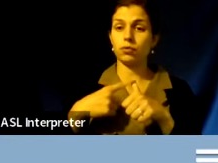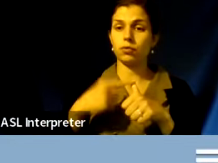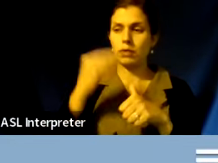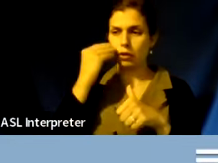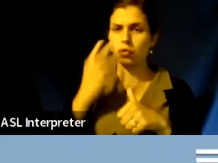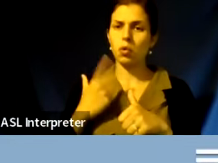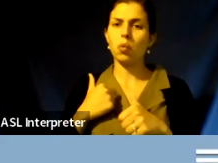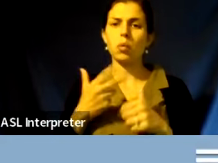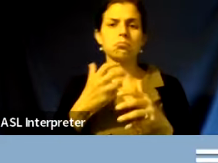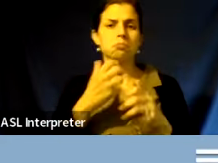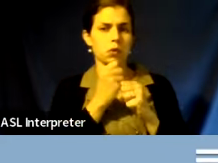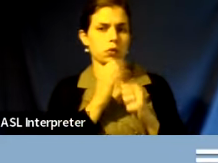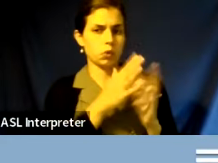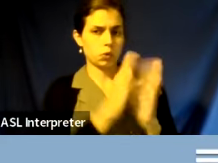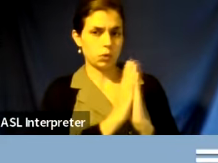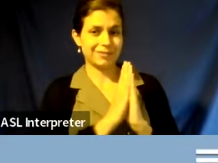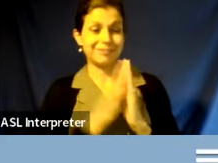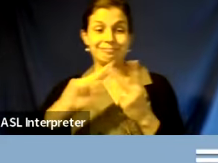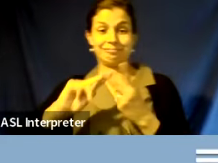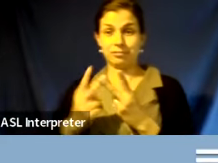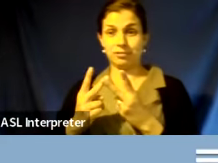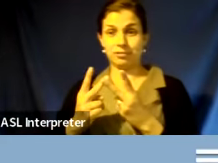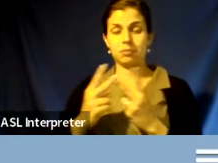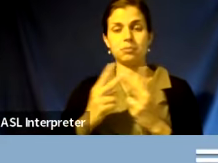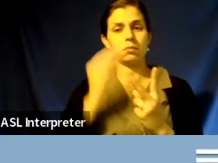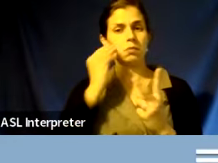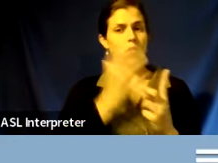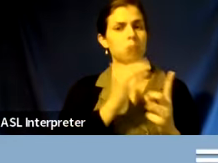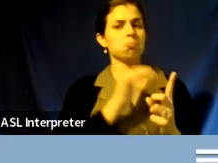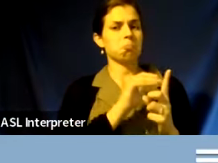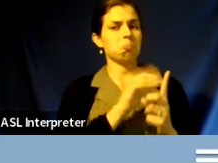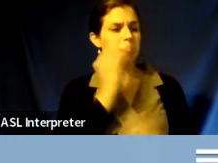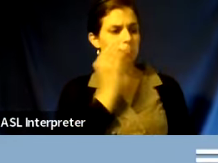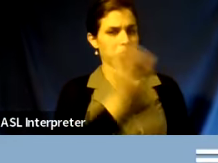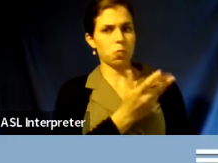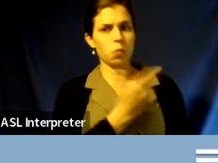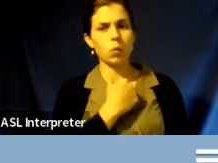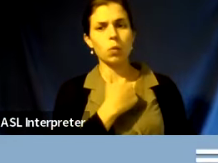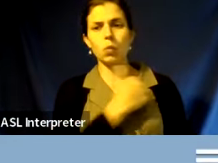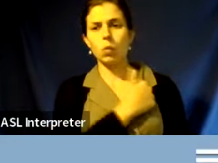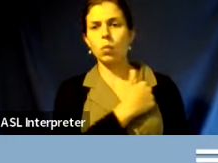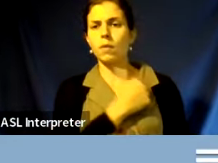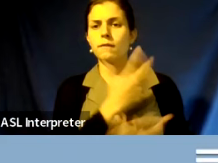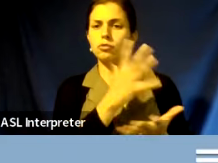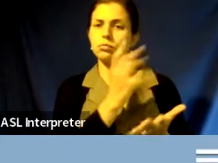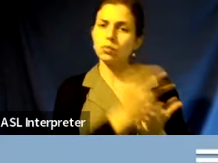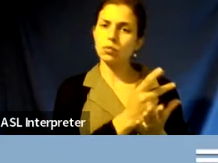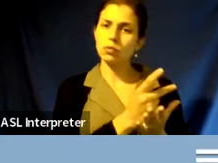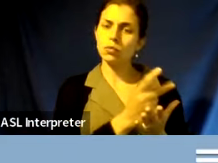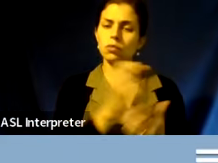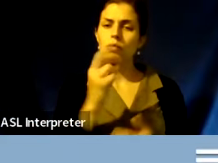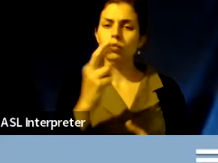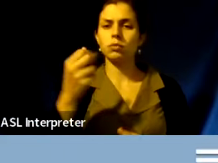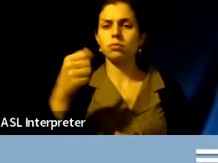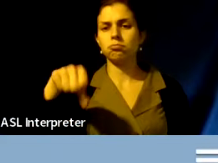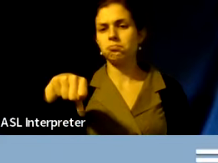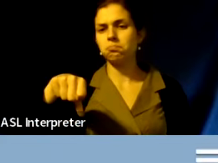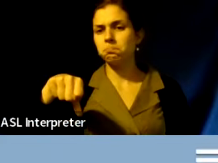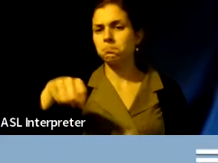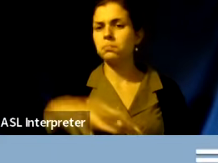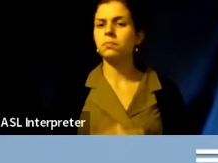it. So that's important to know that, because if you're doing a last minute notification of